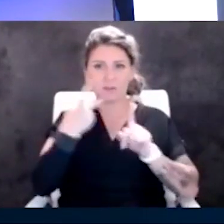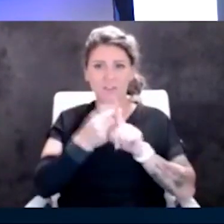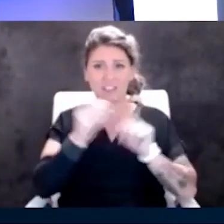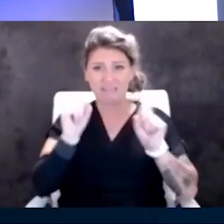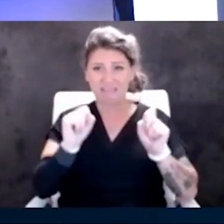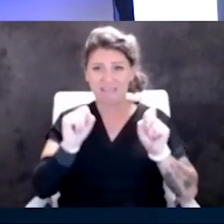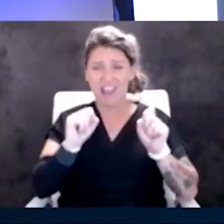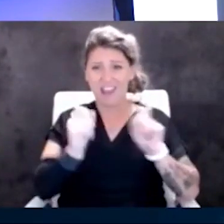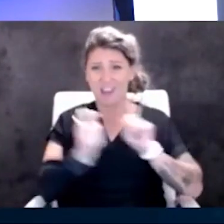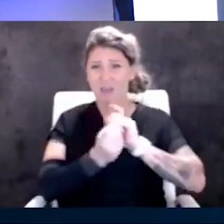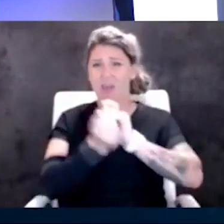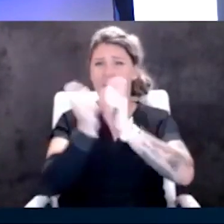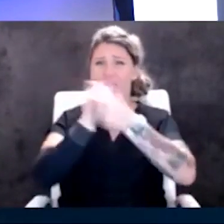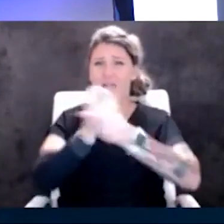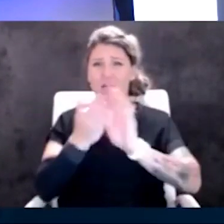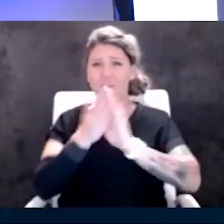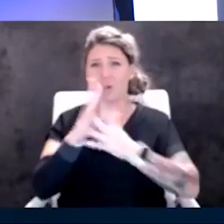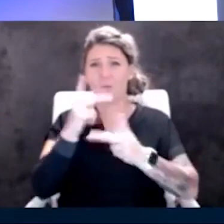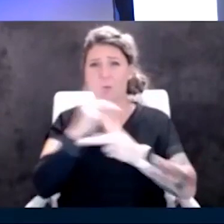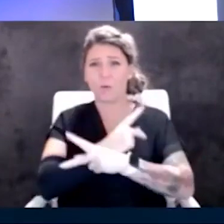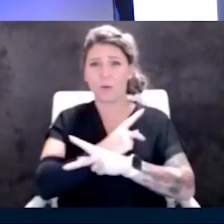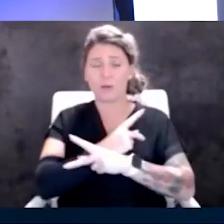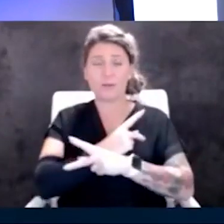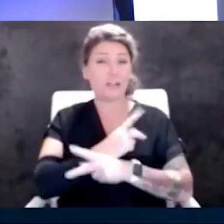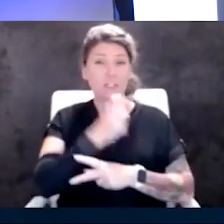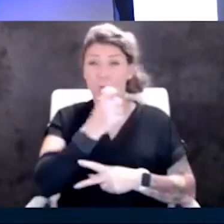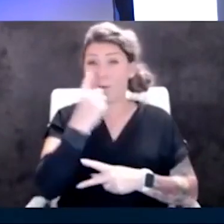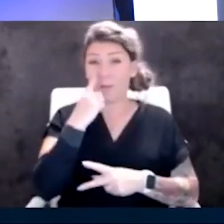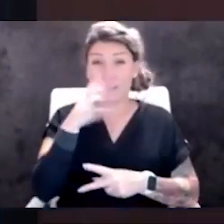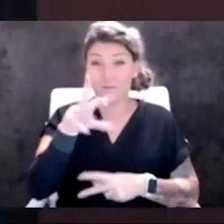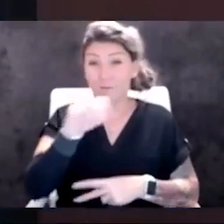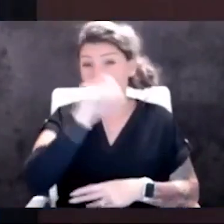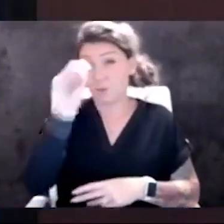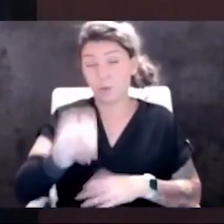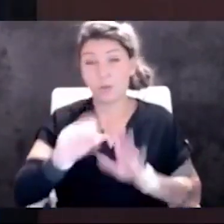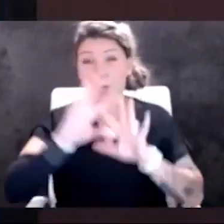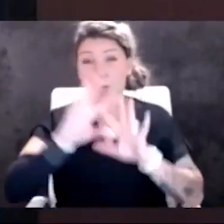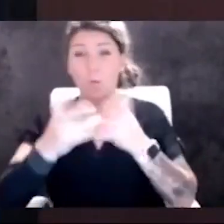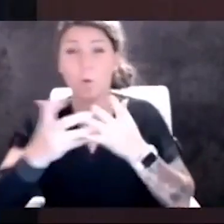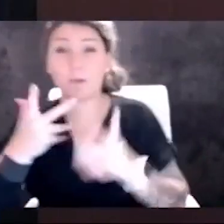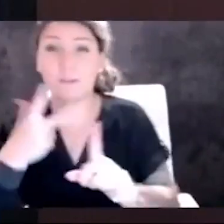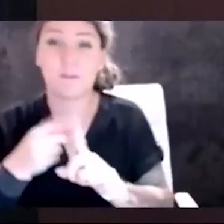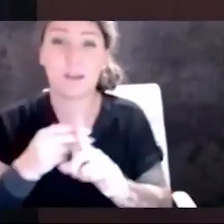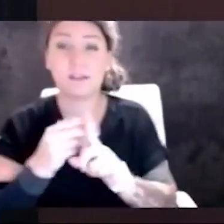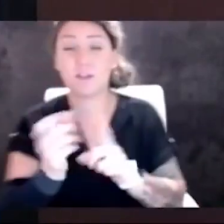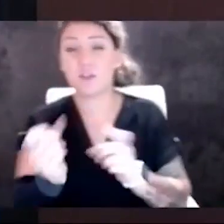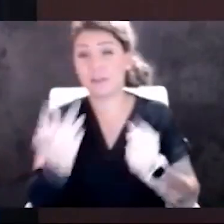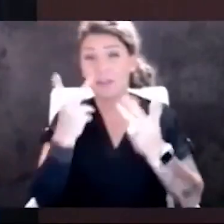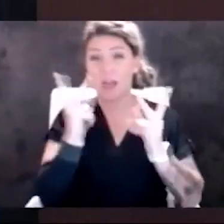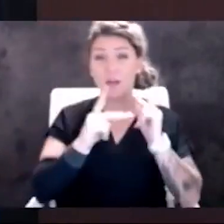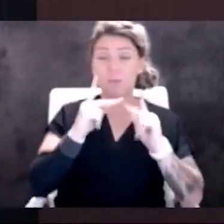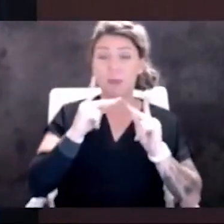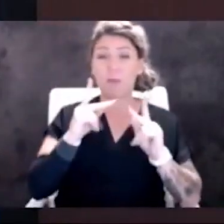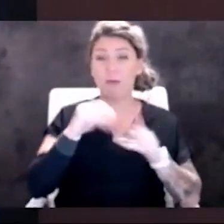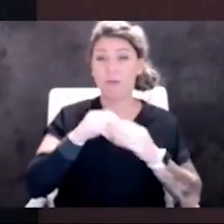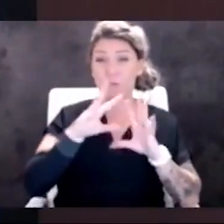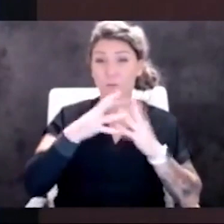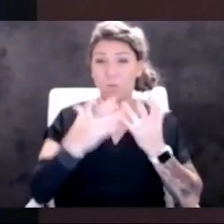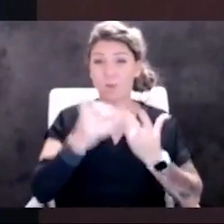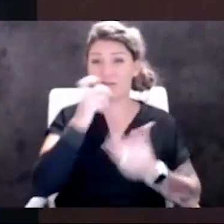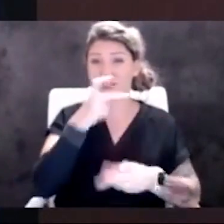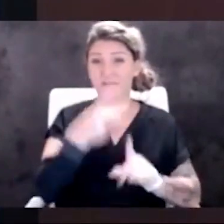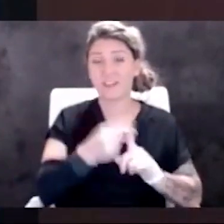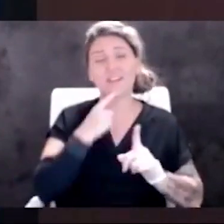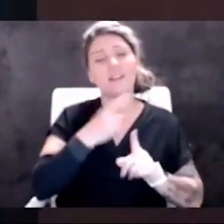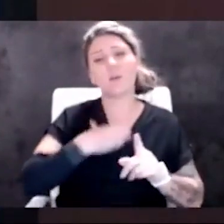worse? Yeah, I don't think 50% of the world's vaccinated because there's a whole lot of people in the world that haven't been vaccinated. We're nowhere near that. I wish that number were true.